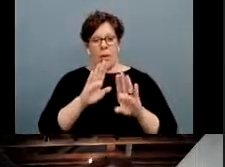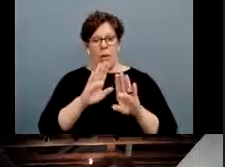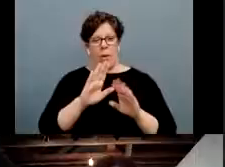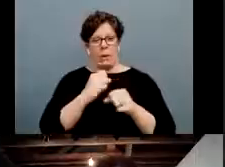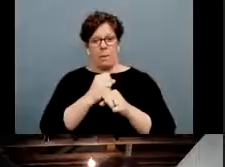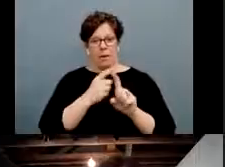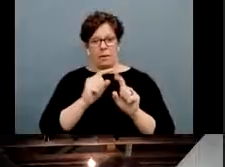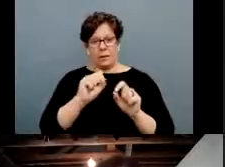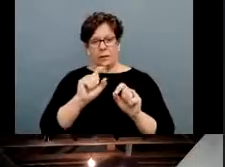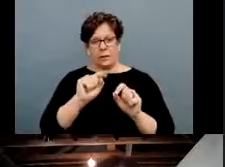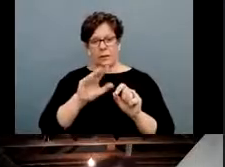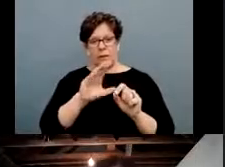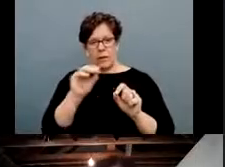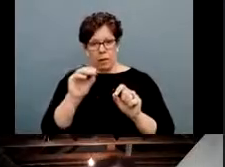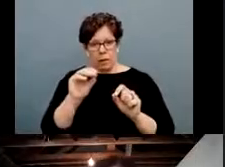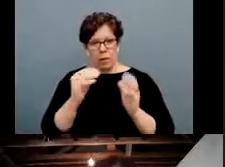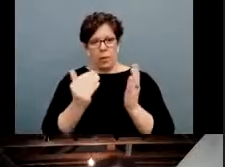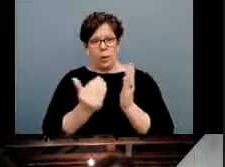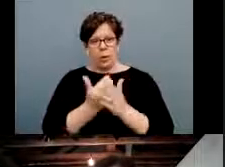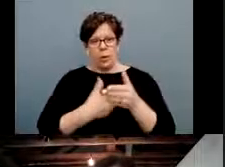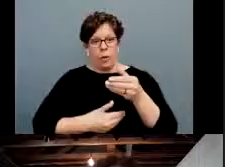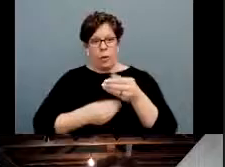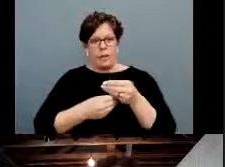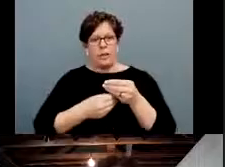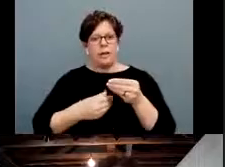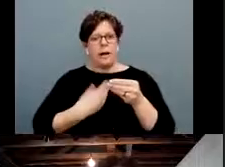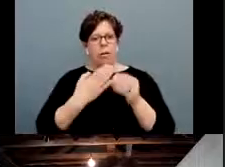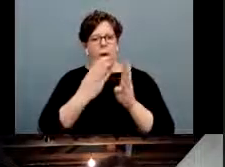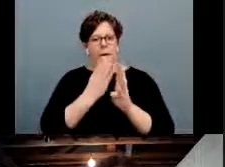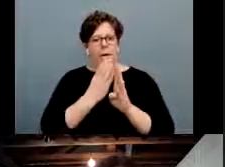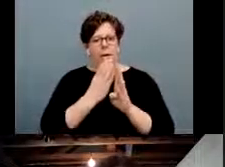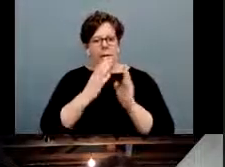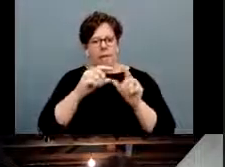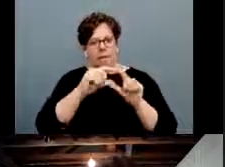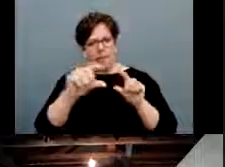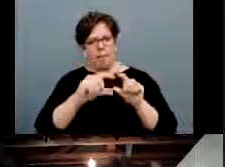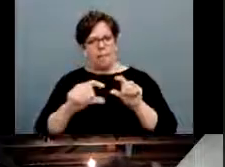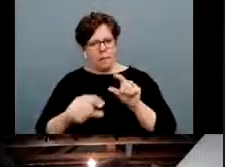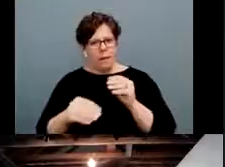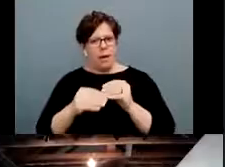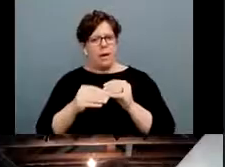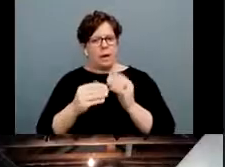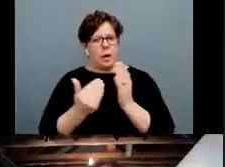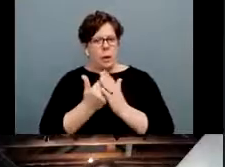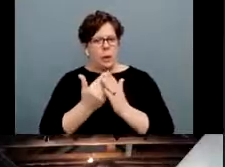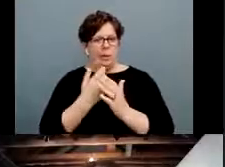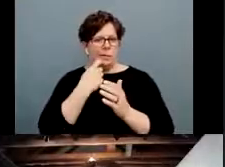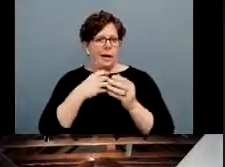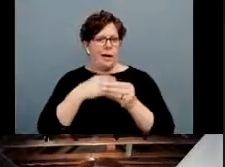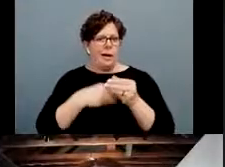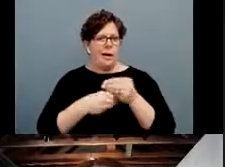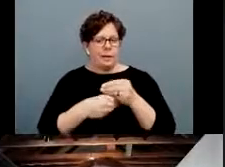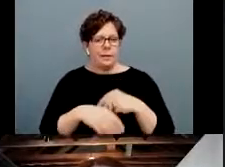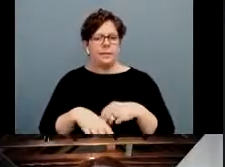the new additions are what are shown with the white siding. And we are approaching what we use as